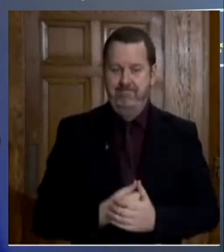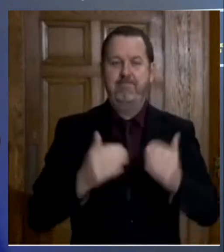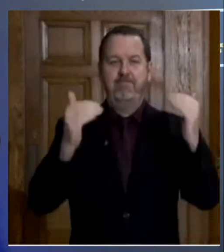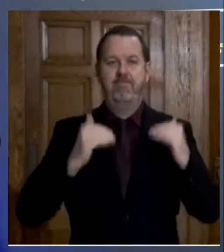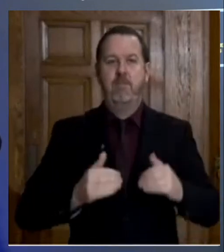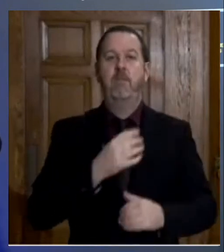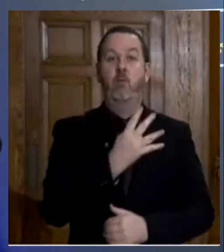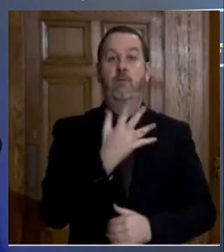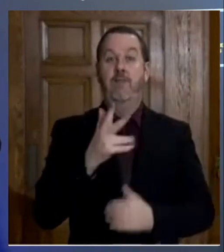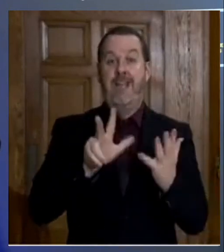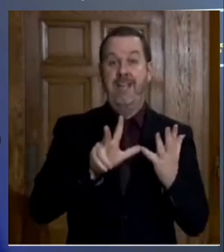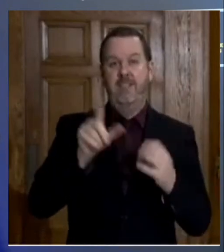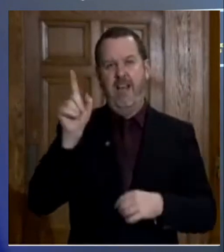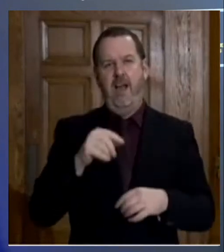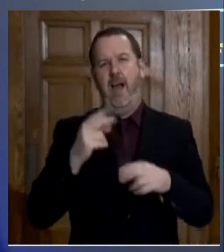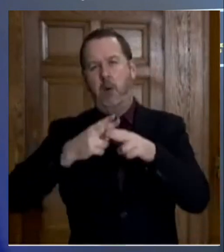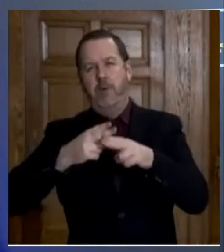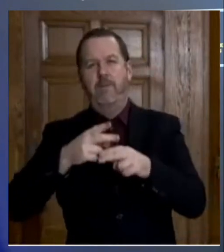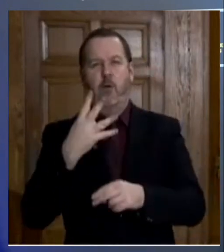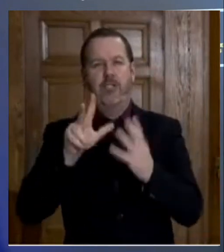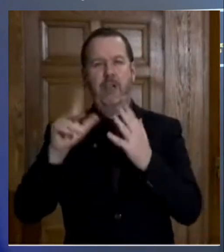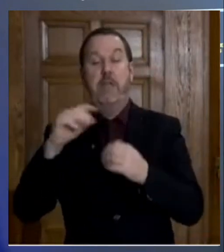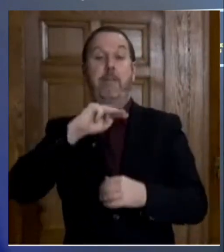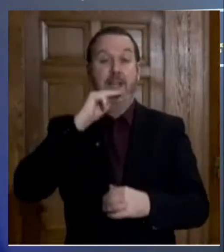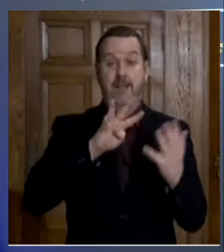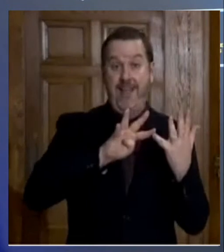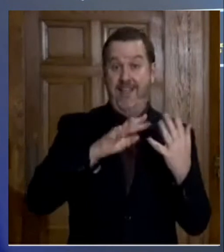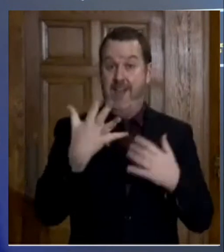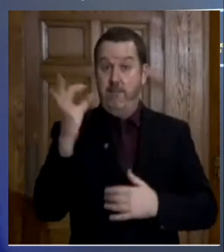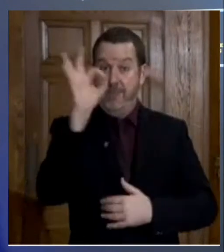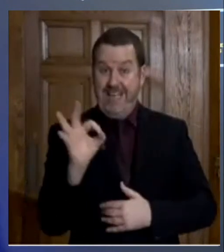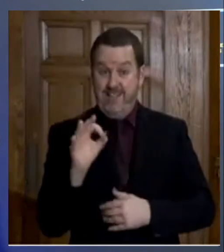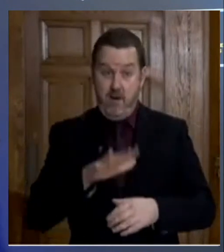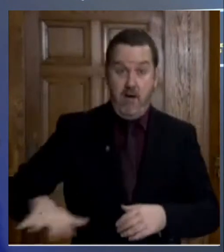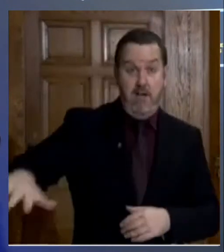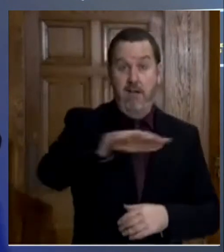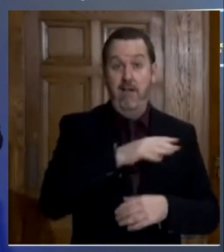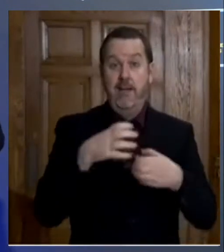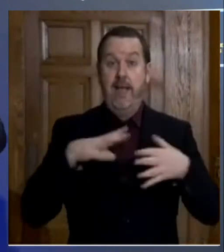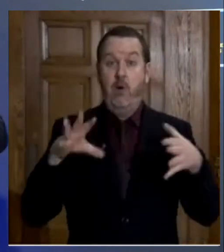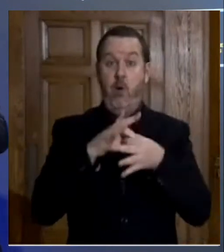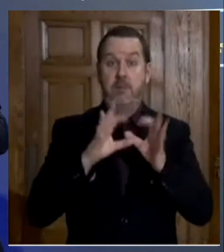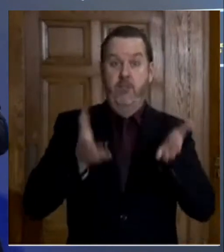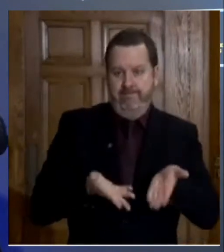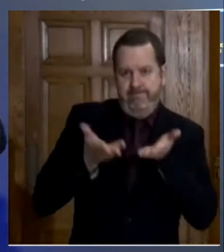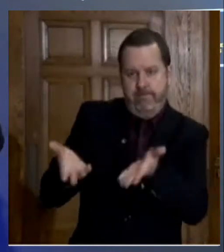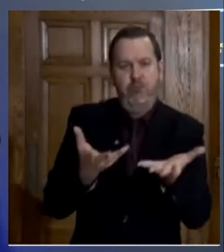458 out of 483, or 95% of our care homes, have received their first dose,